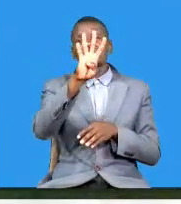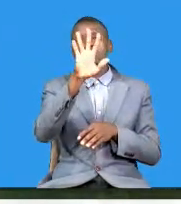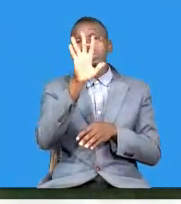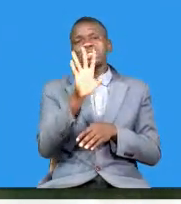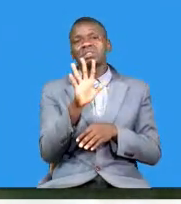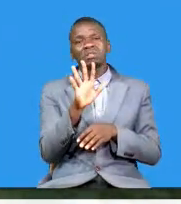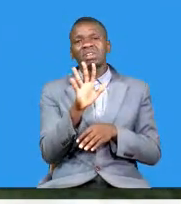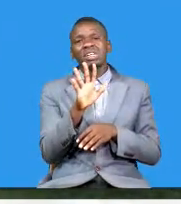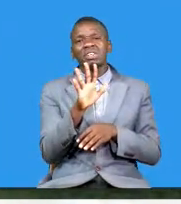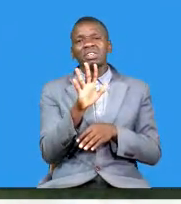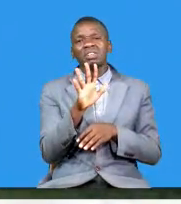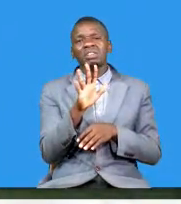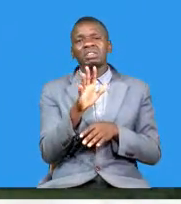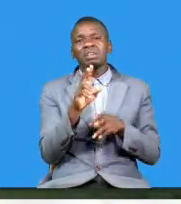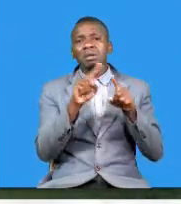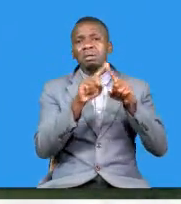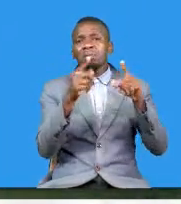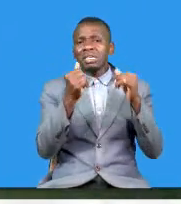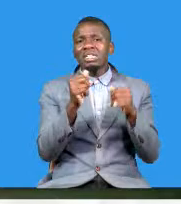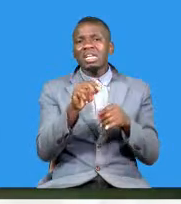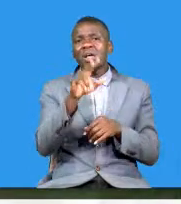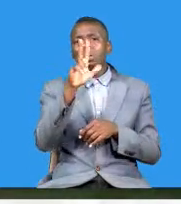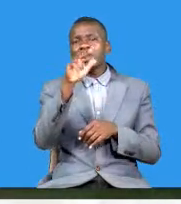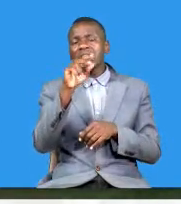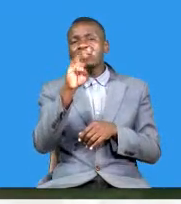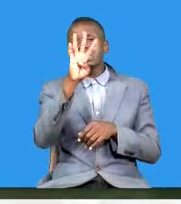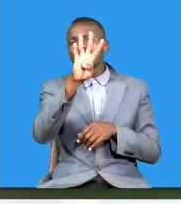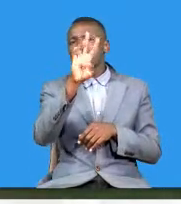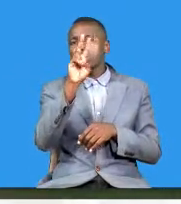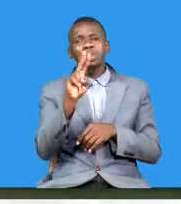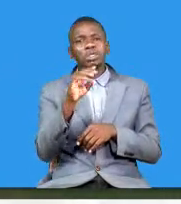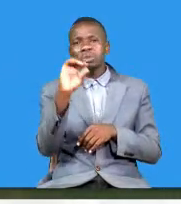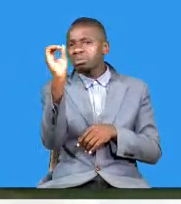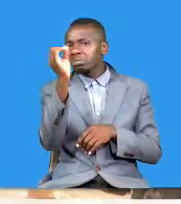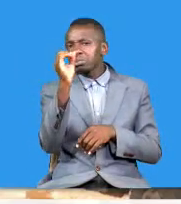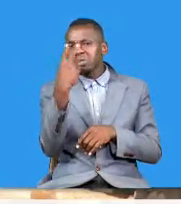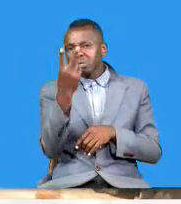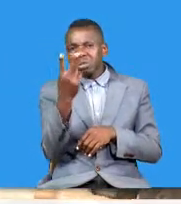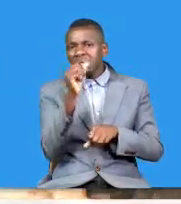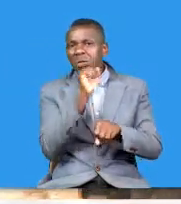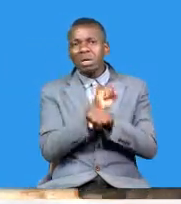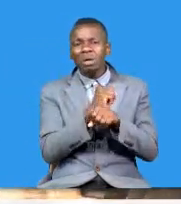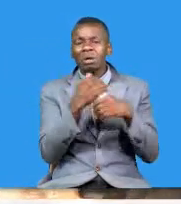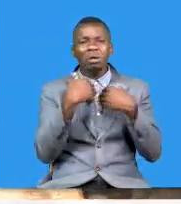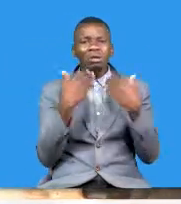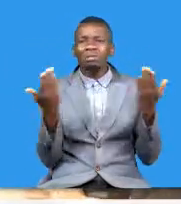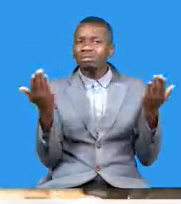almost 13:42. We haven't seen any.